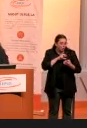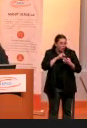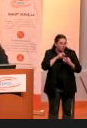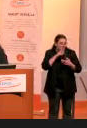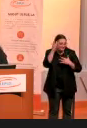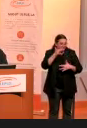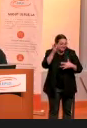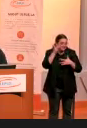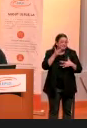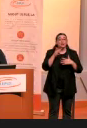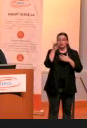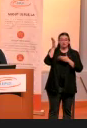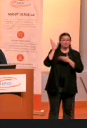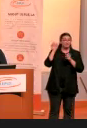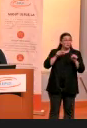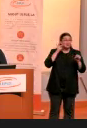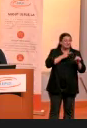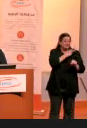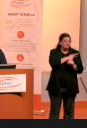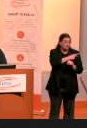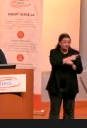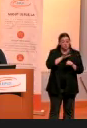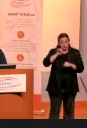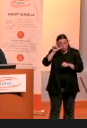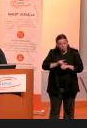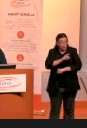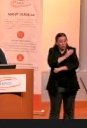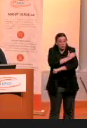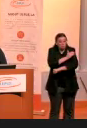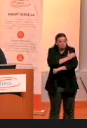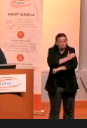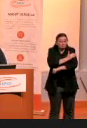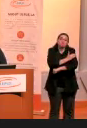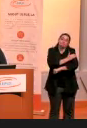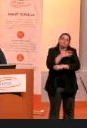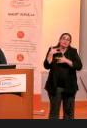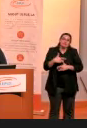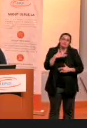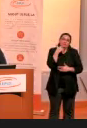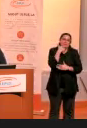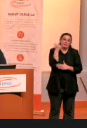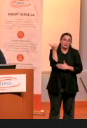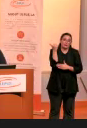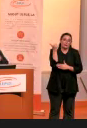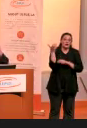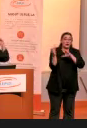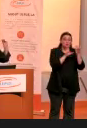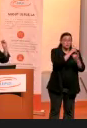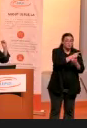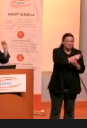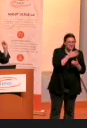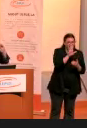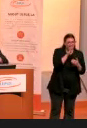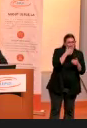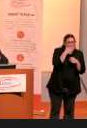And you can see that patients who had the lowest blood pressure target actually did much better, even than those patients who just had a little